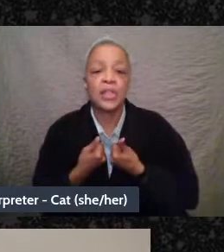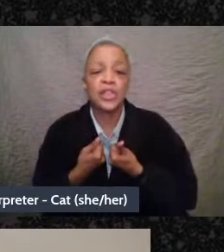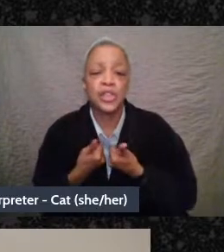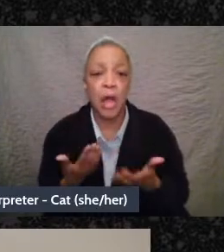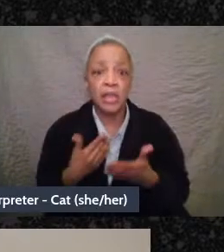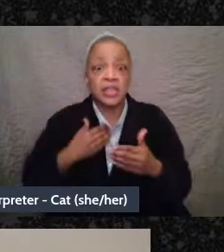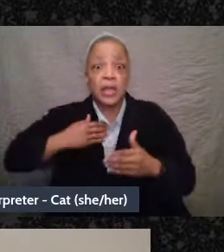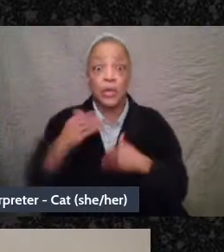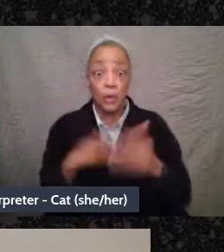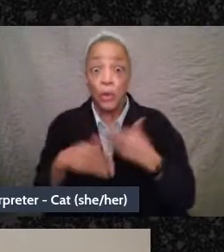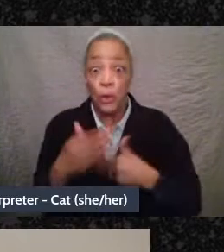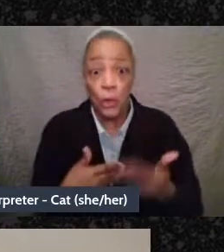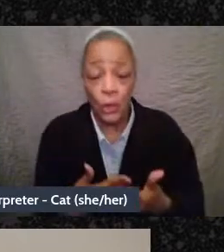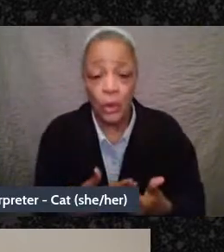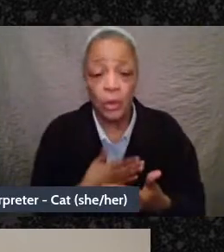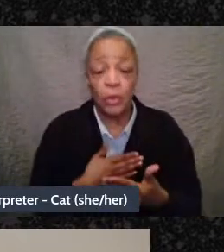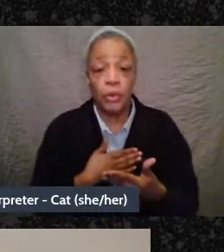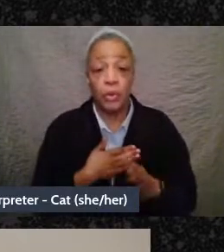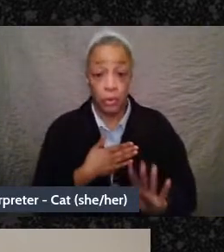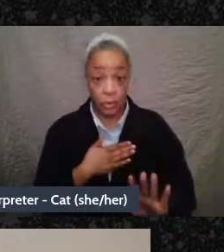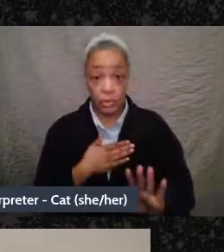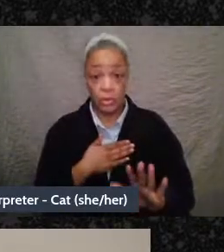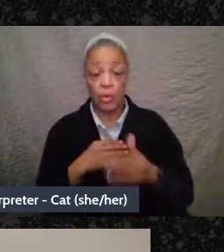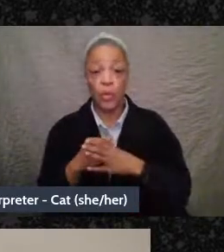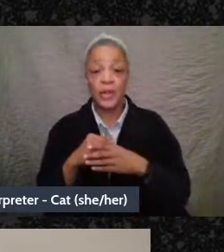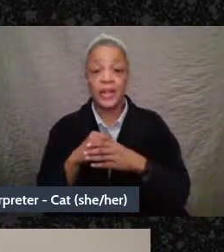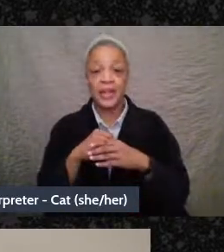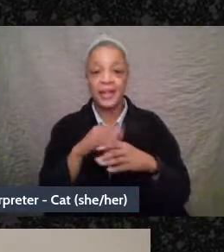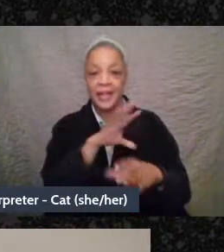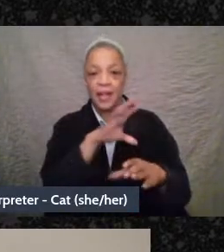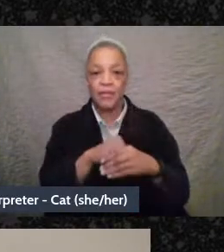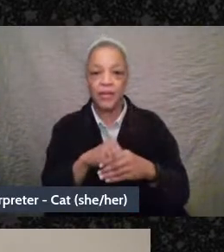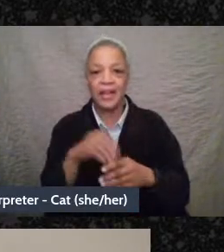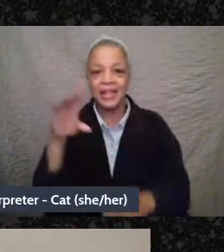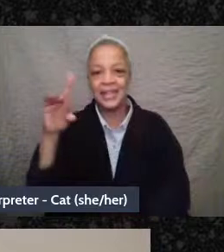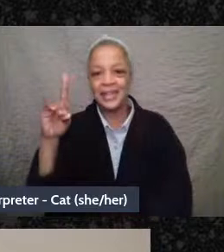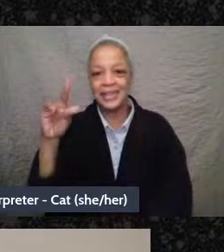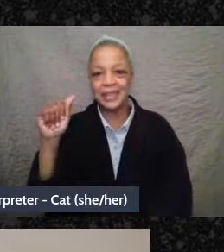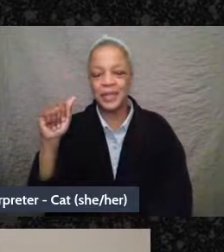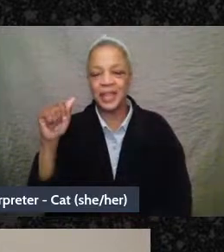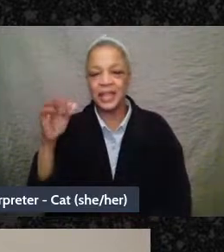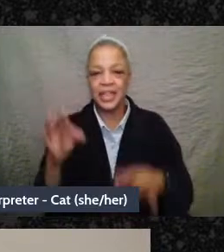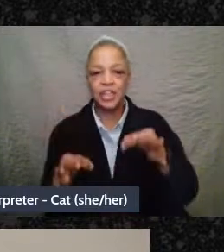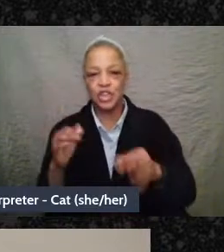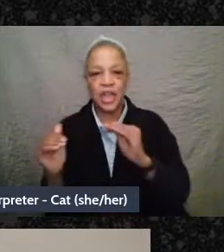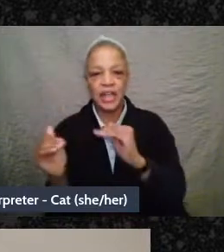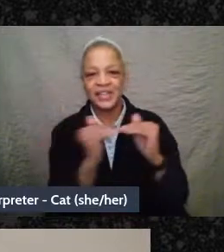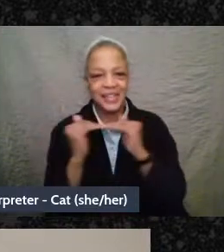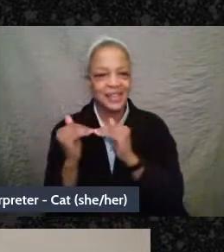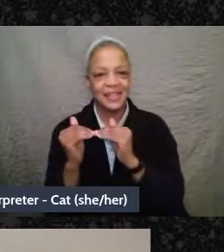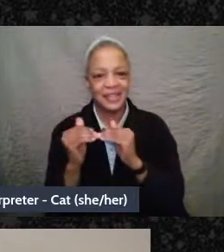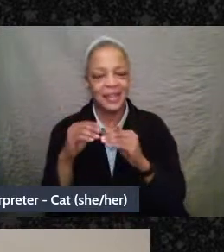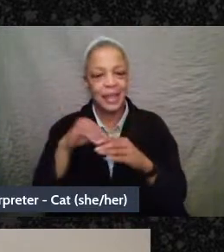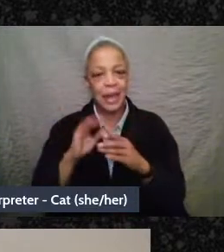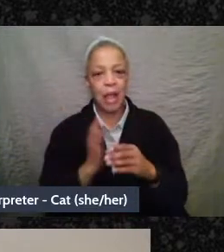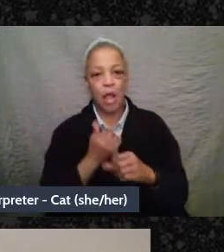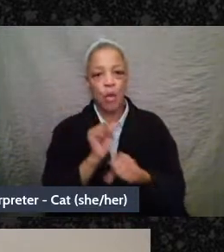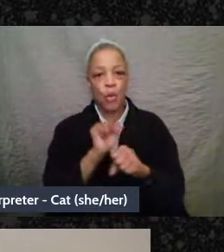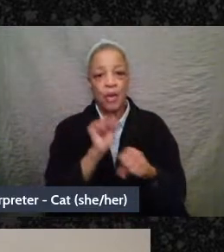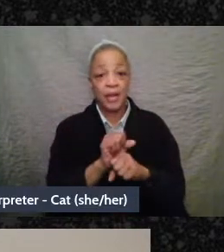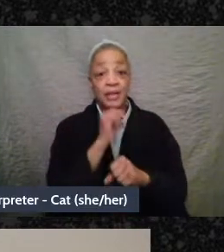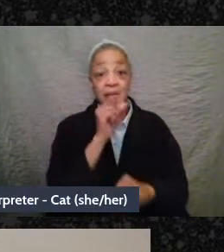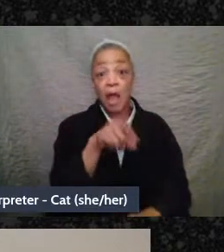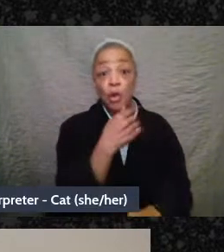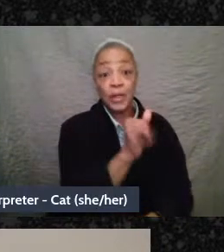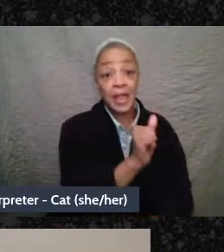And I think that means we need to incorporate disability justice and healing justice in our work beyond ASL